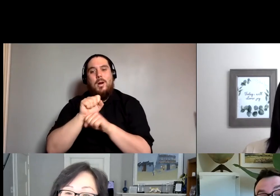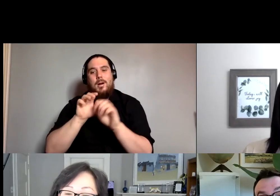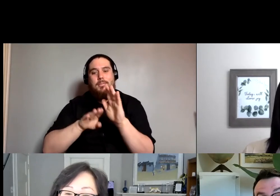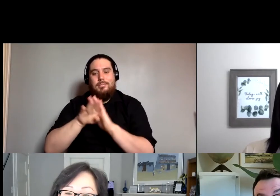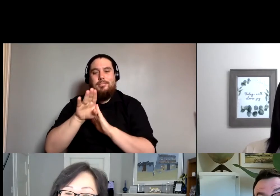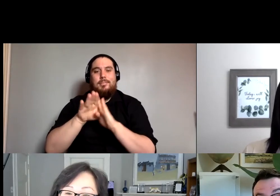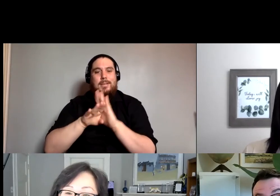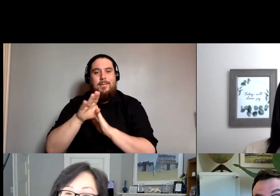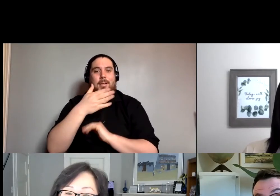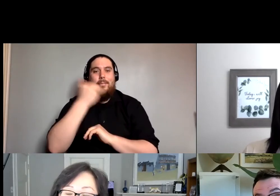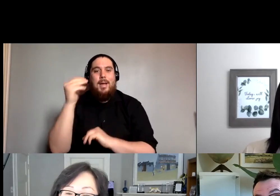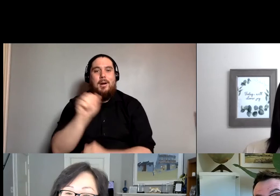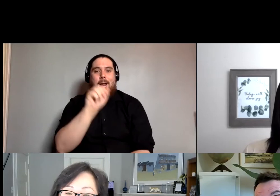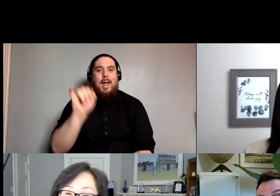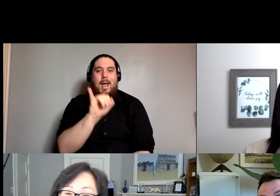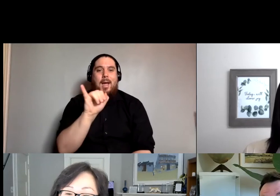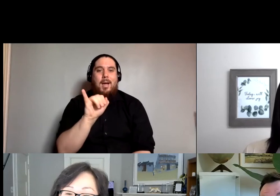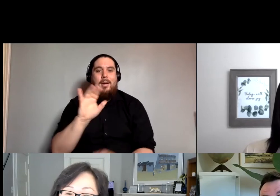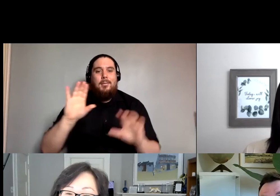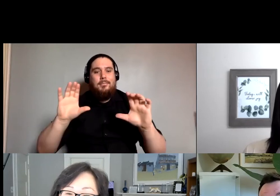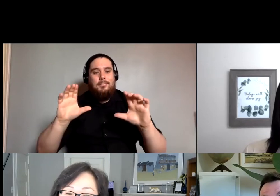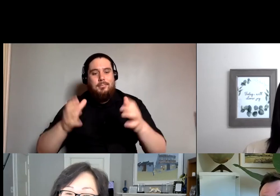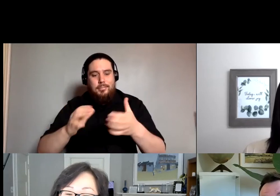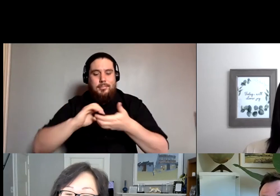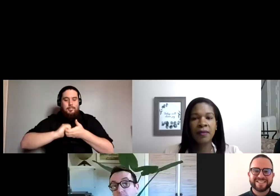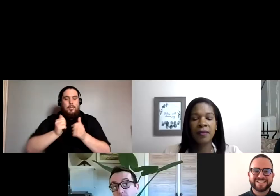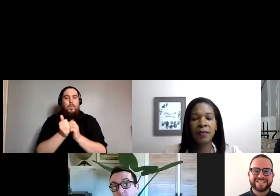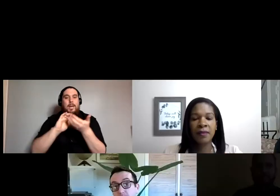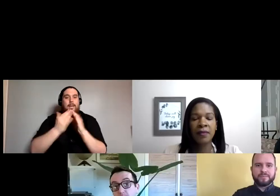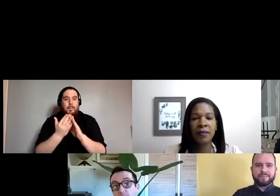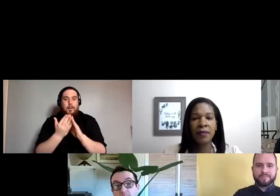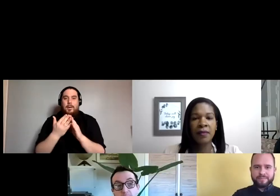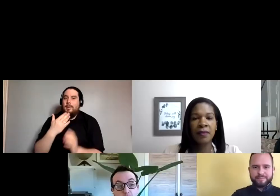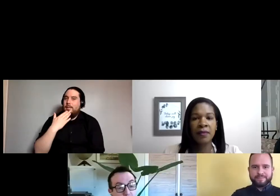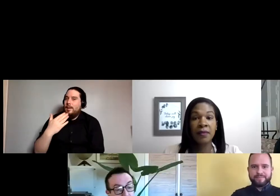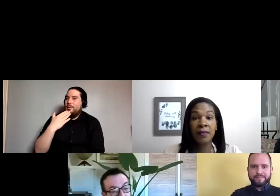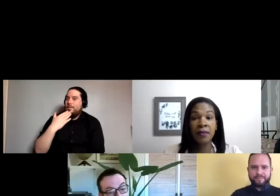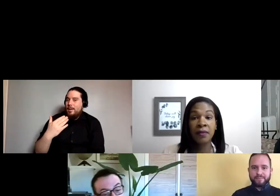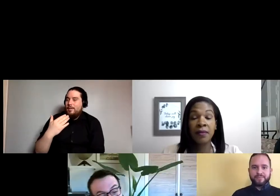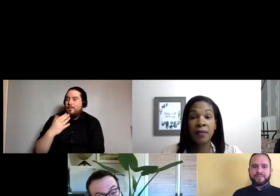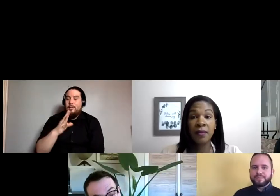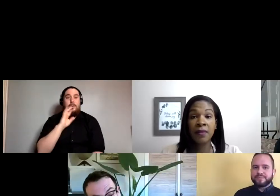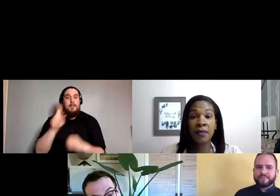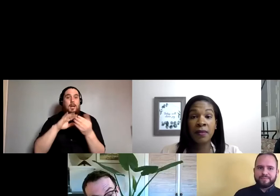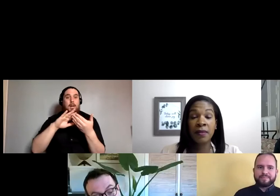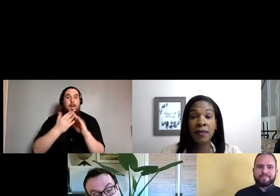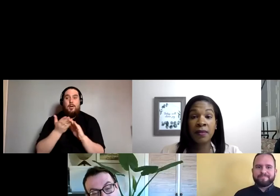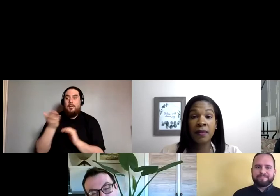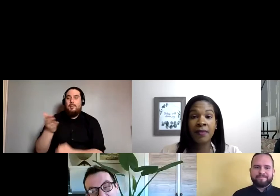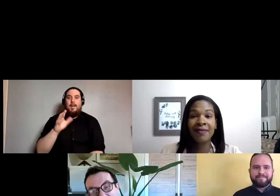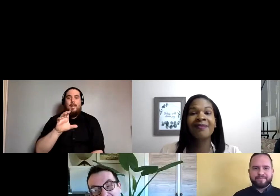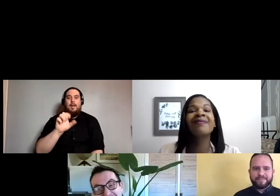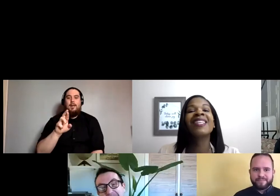in consultation and collaboration with the community. Well said, well said. And talking of the community, that was Caroline Casey ringing